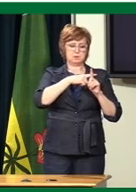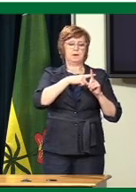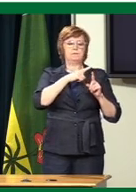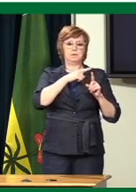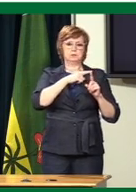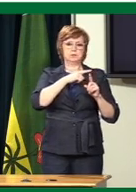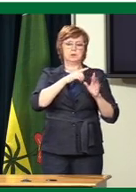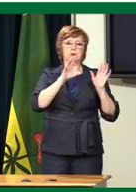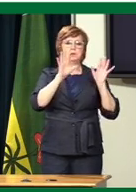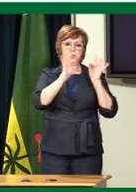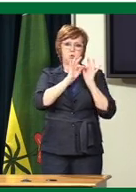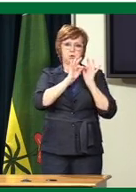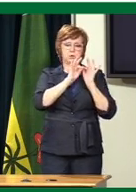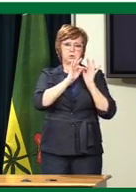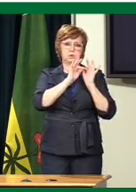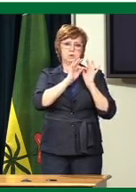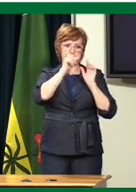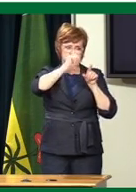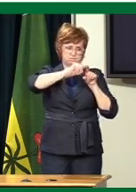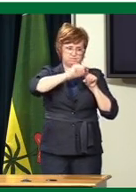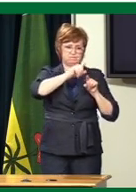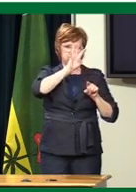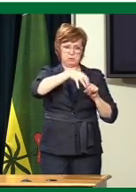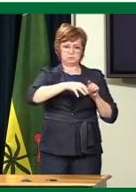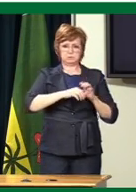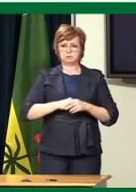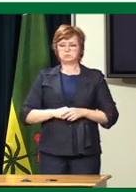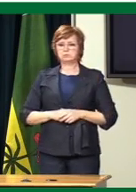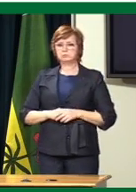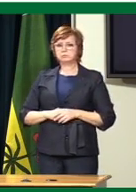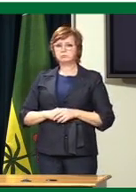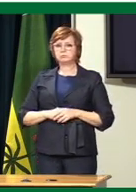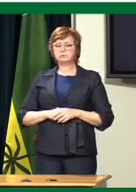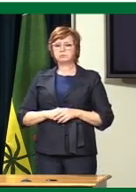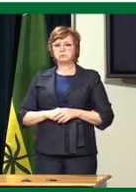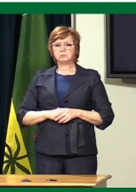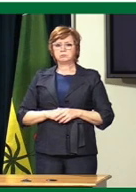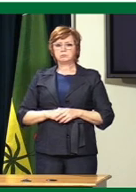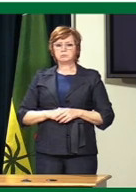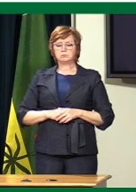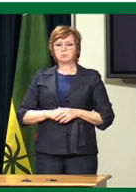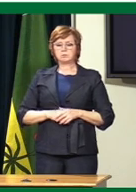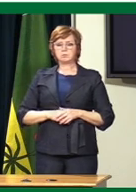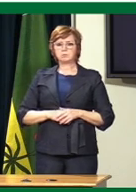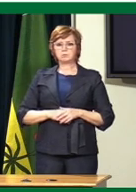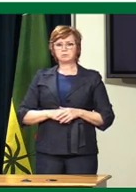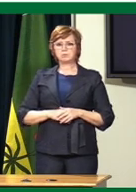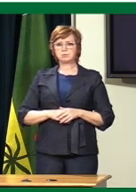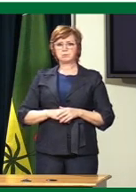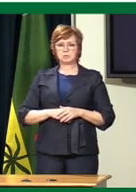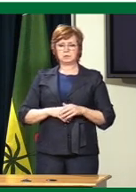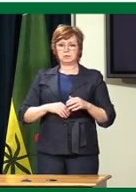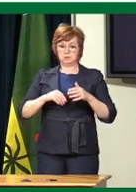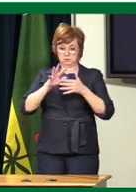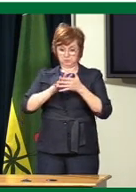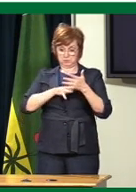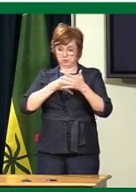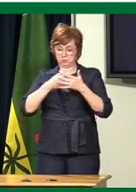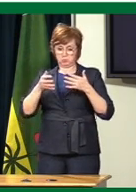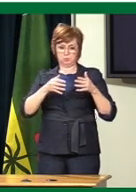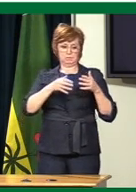around both of those things to try to expedite that care. But the real time frames around, the testing